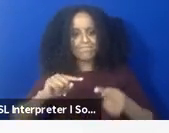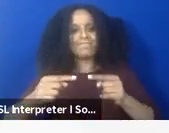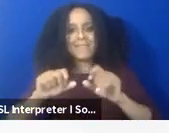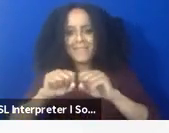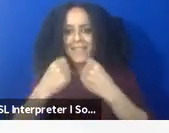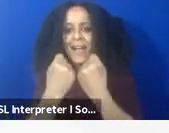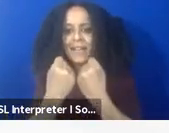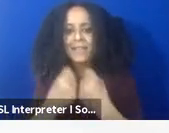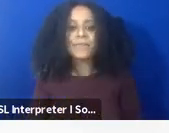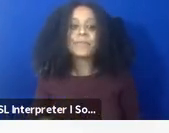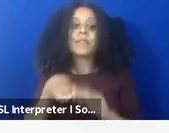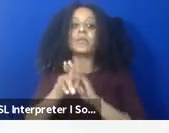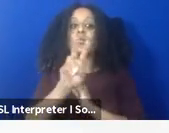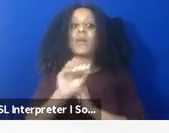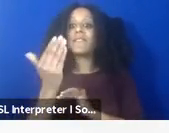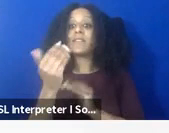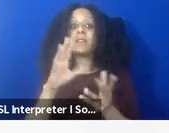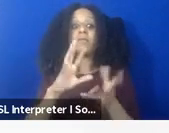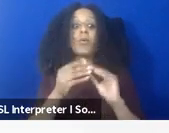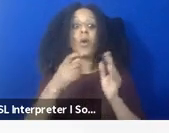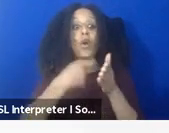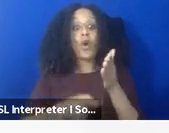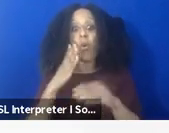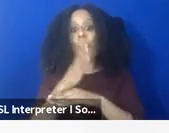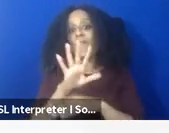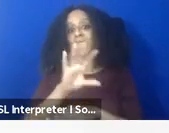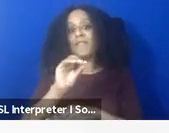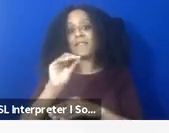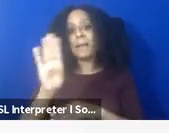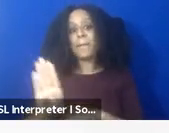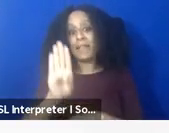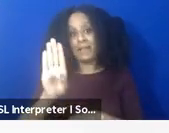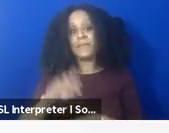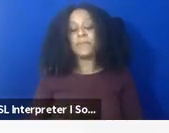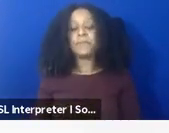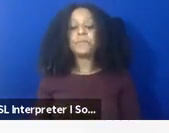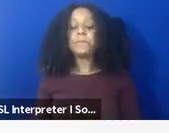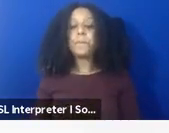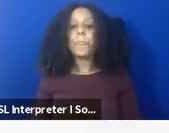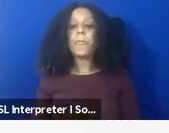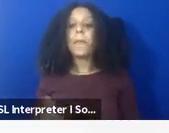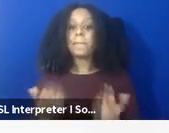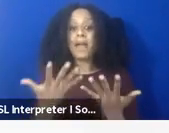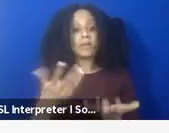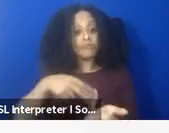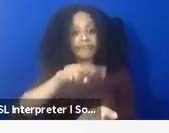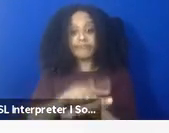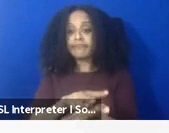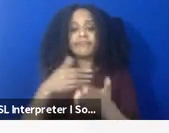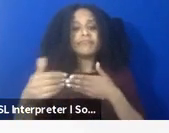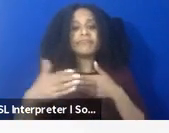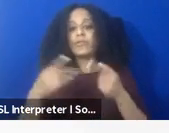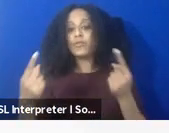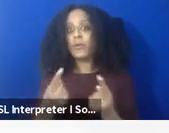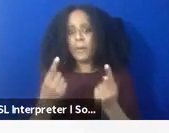2015, the total medical cost for falls was over 50 billion. And many who fall, even if not injured, can become